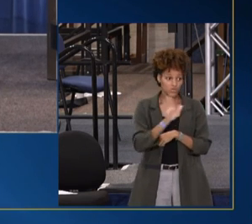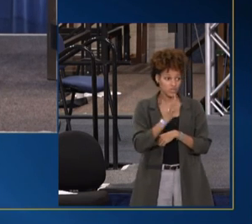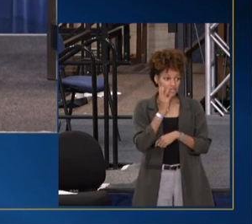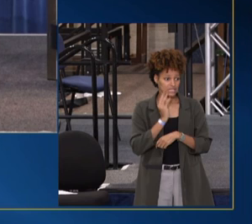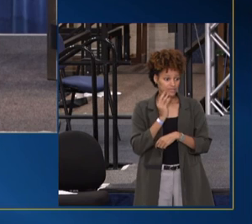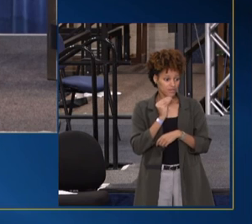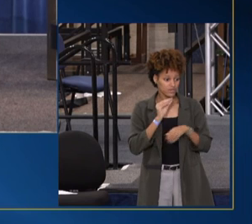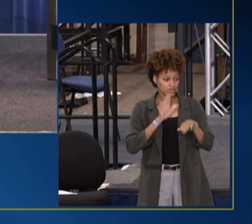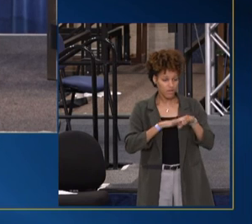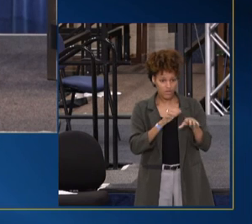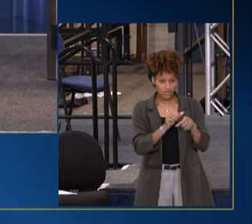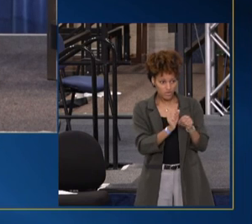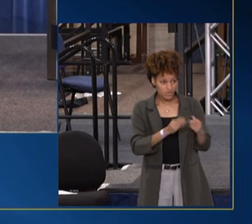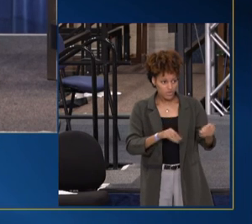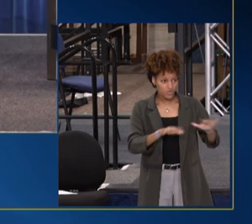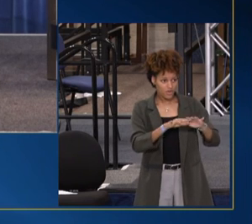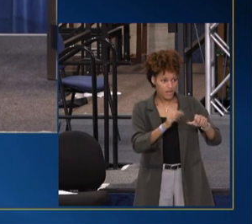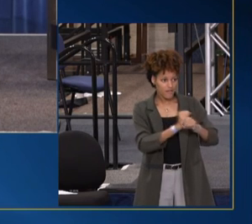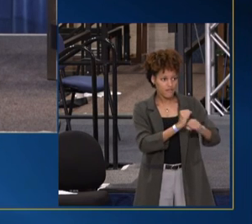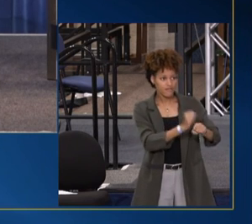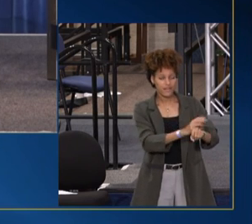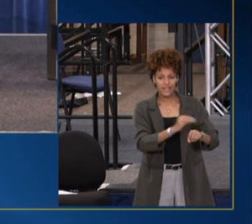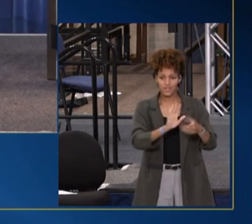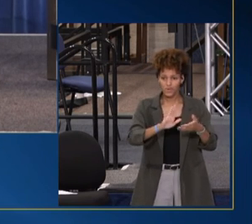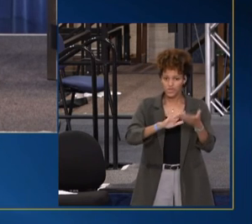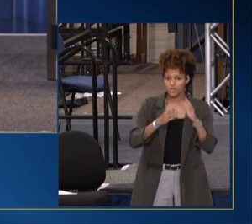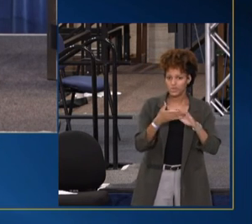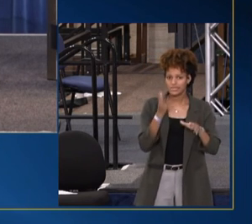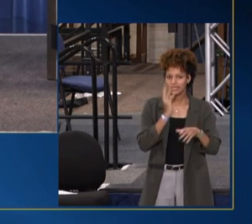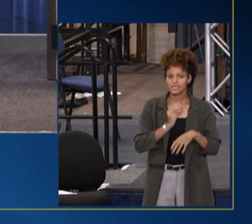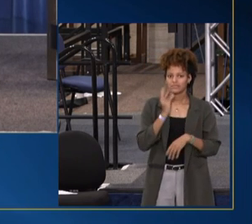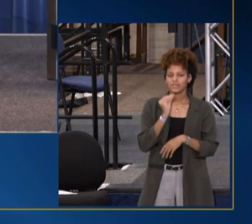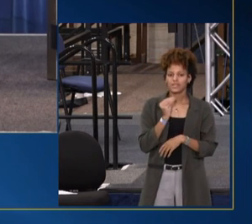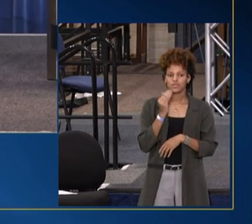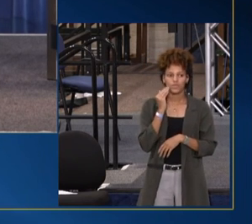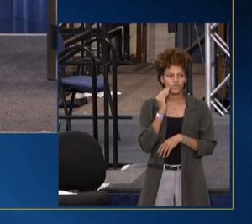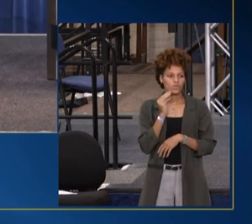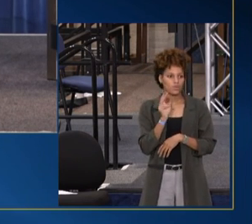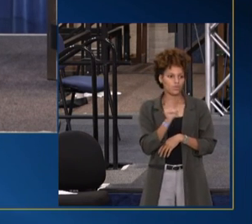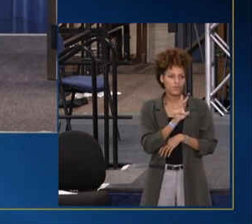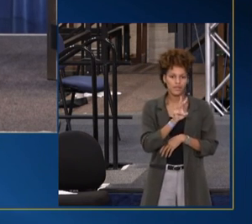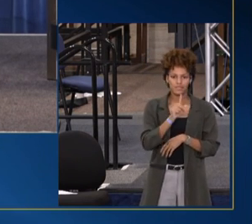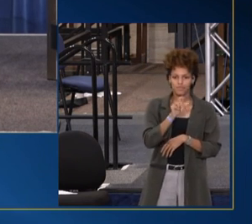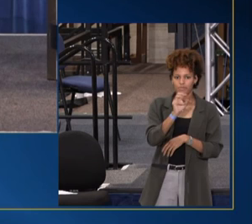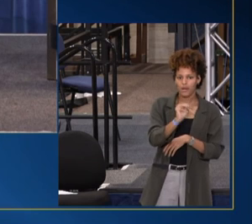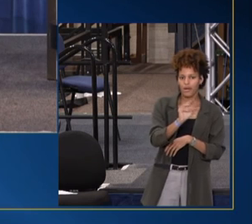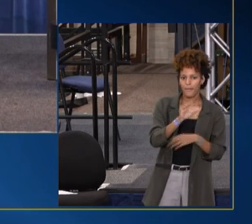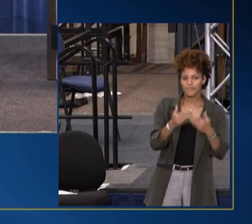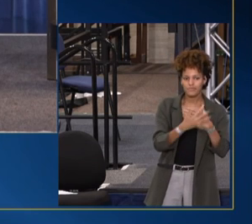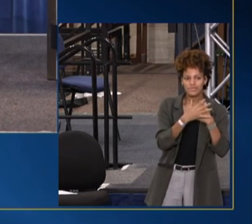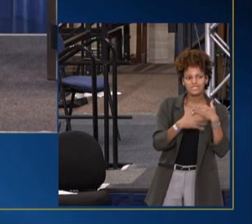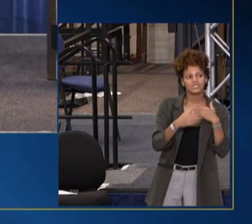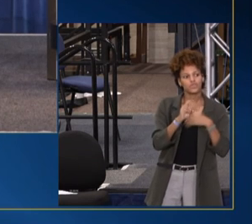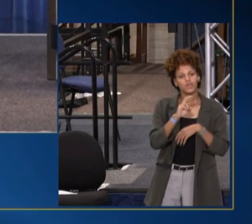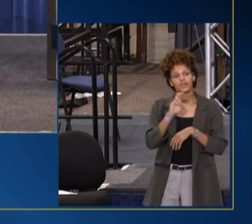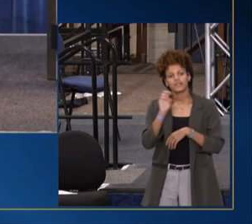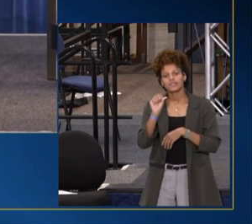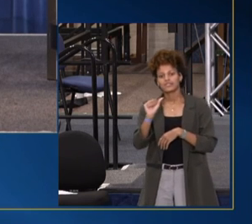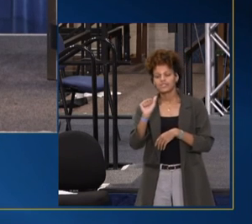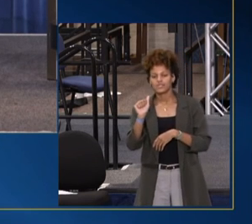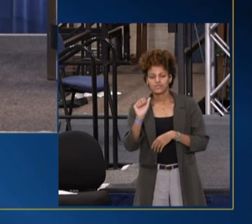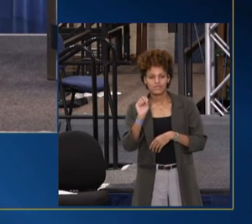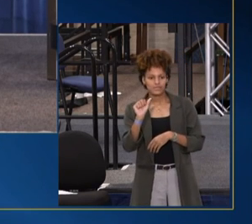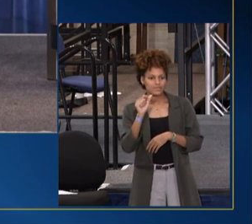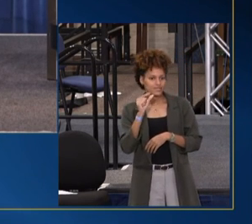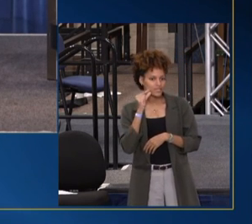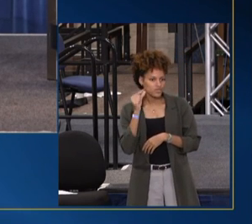on the ground, what your community is experiencing in West Palm Beach and San Antonio, and I didn't actually ask where in